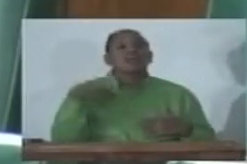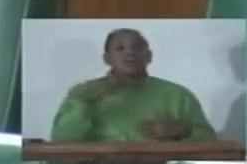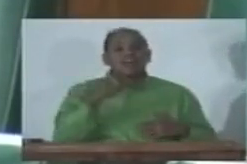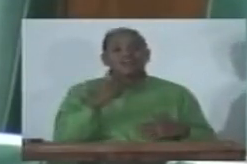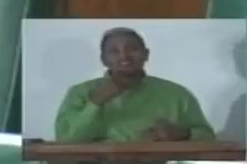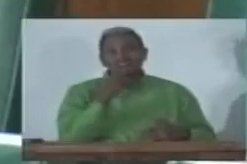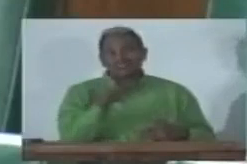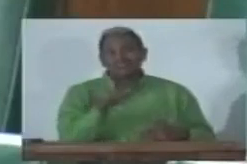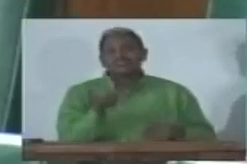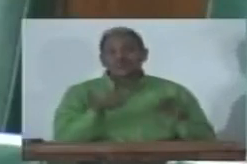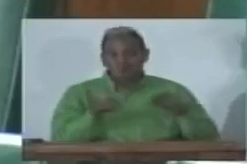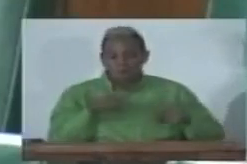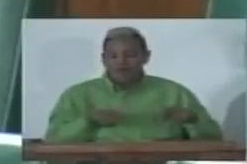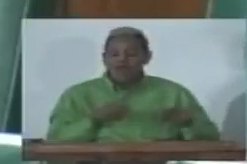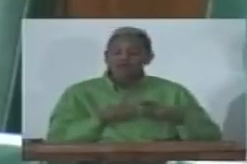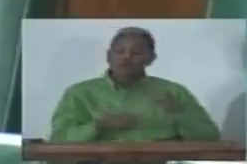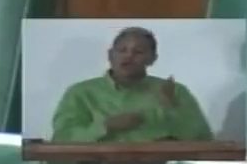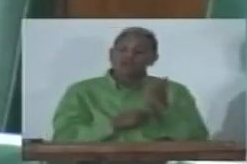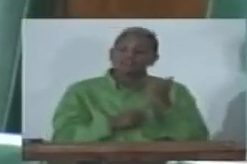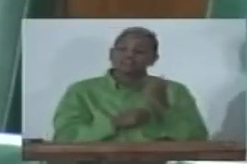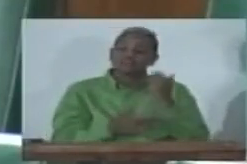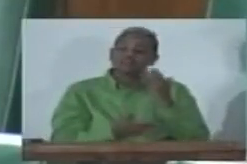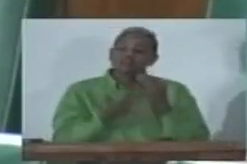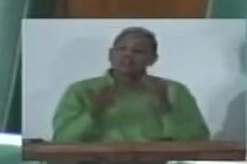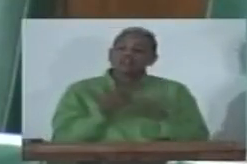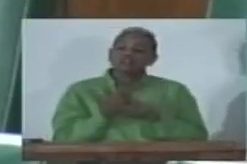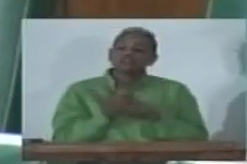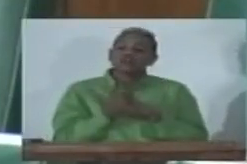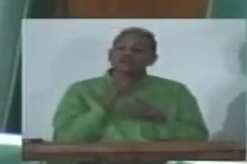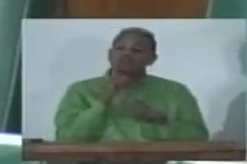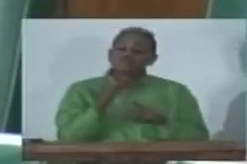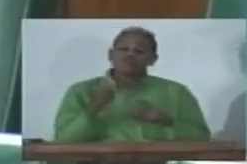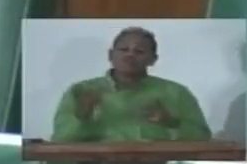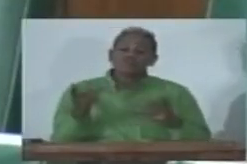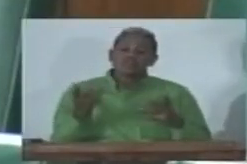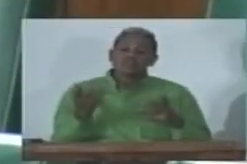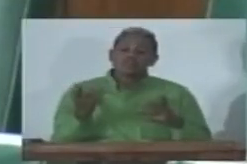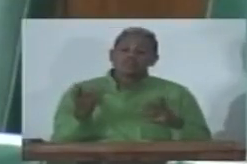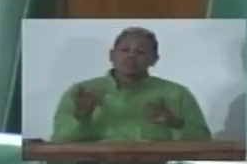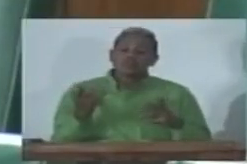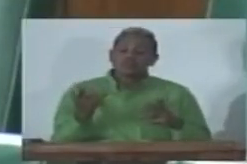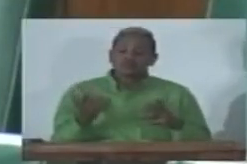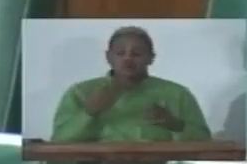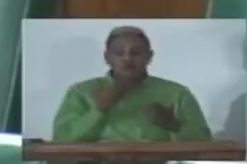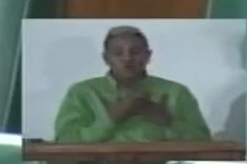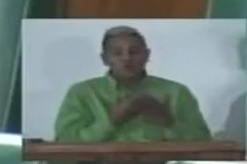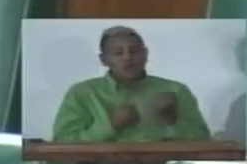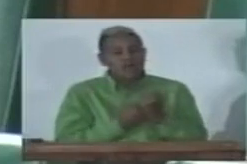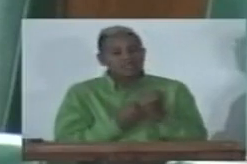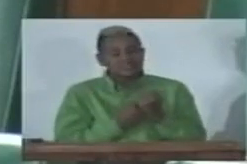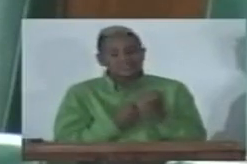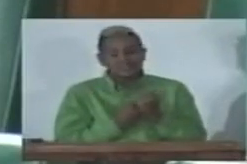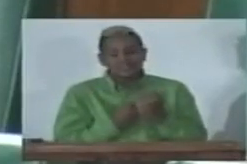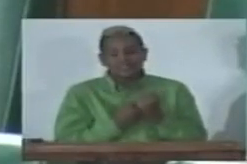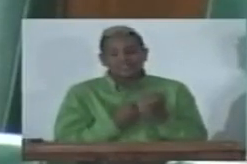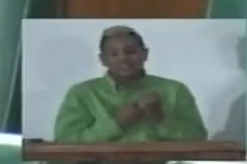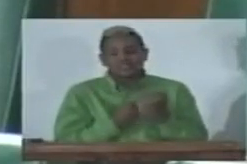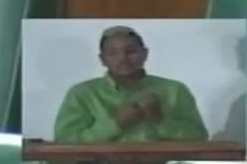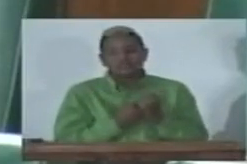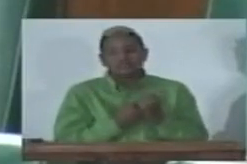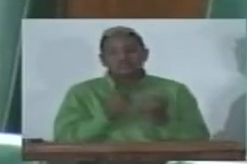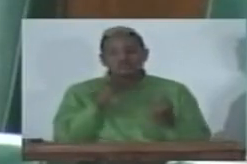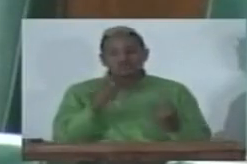But the assistive technology has been a great assistance. And so it